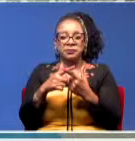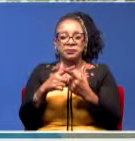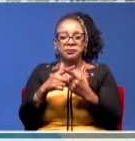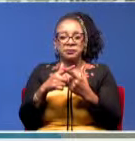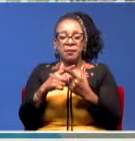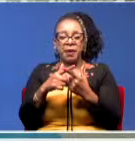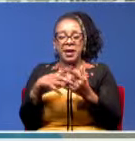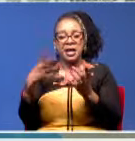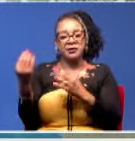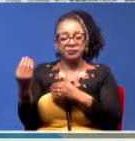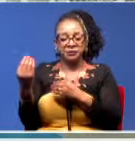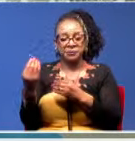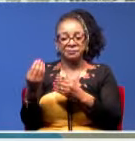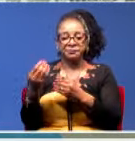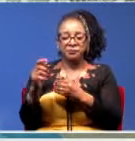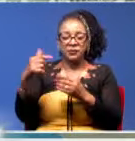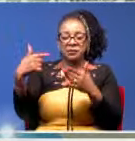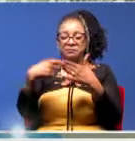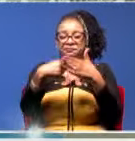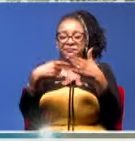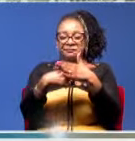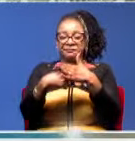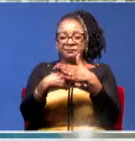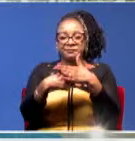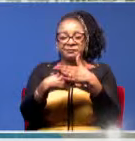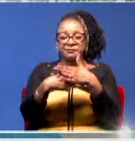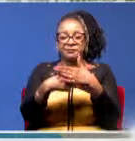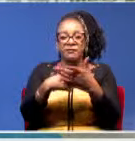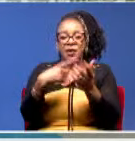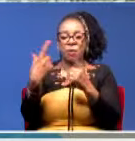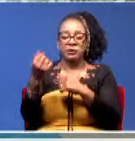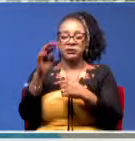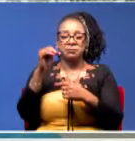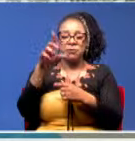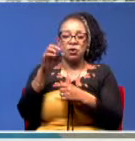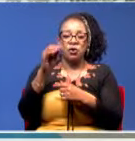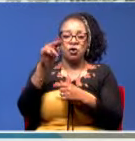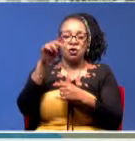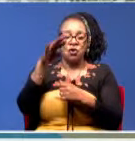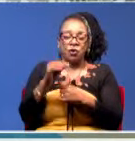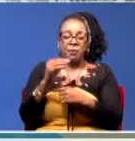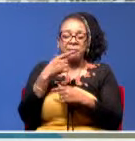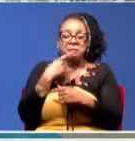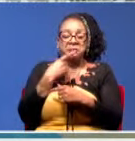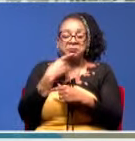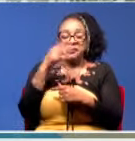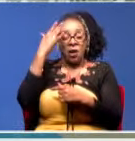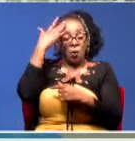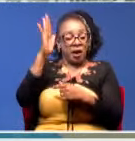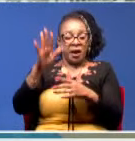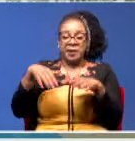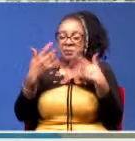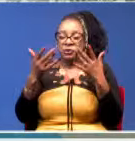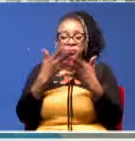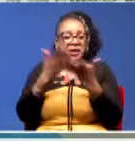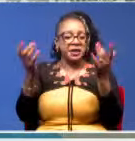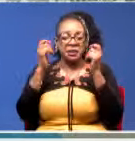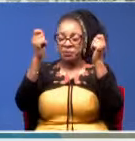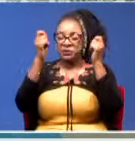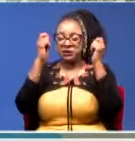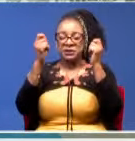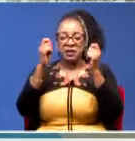Nikatoka, nikafunga mlango nikatoka. Nikaenda Mlolongo. He says he was not aware of any protests within Mlolongo